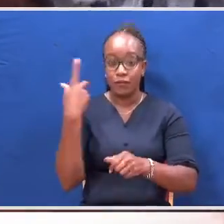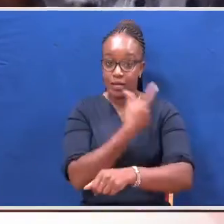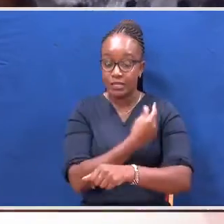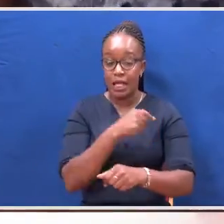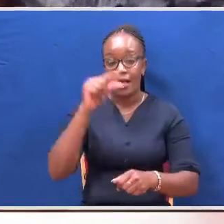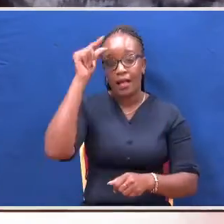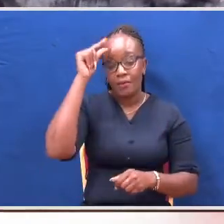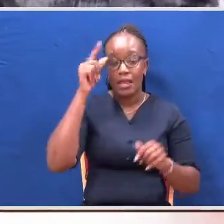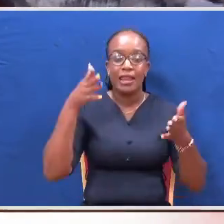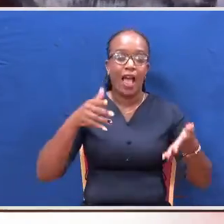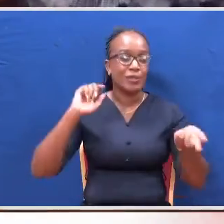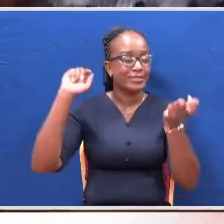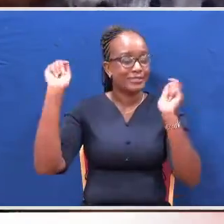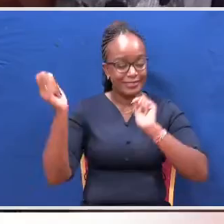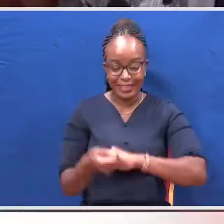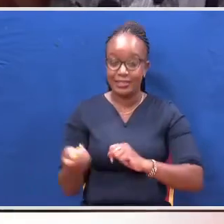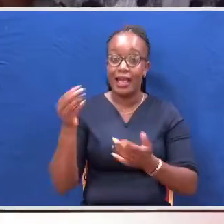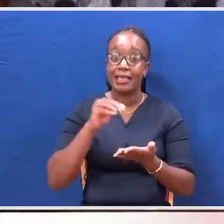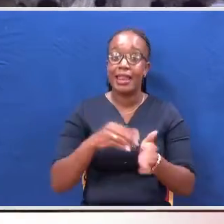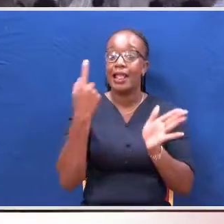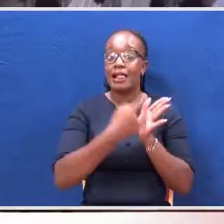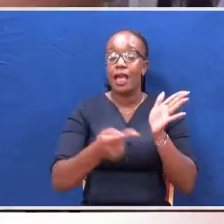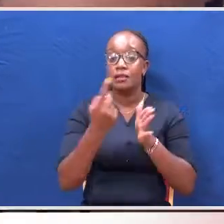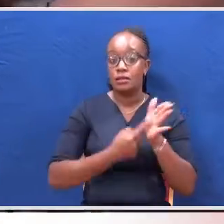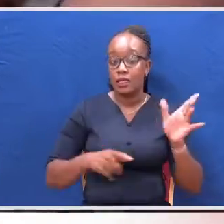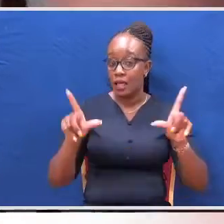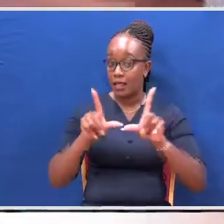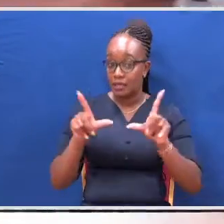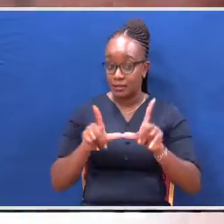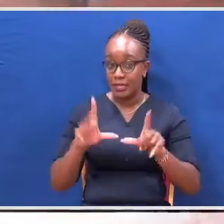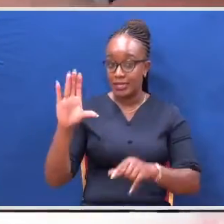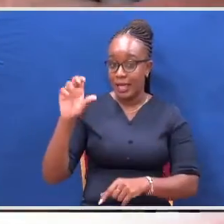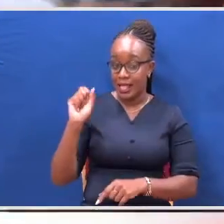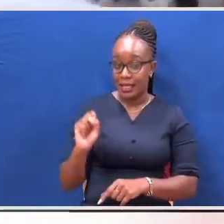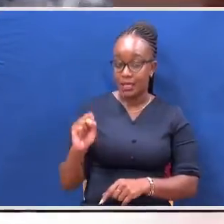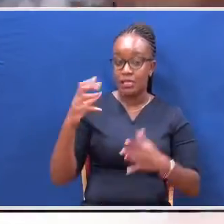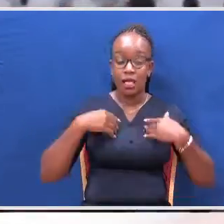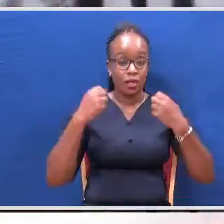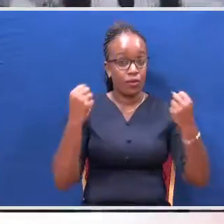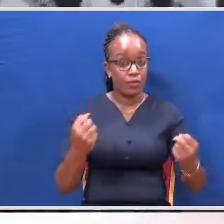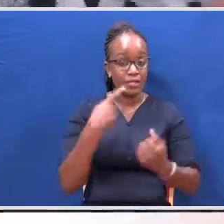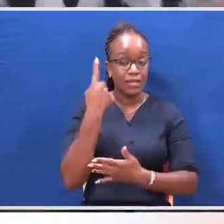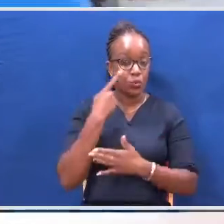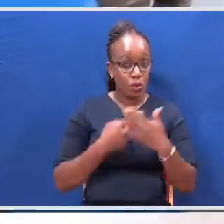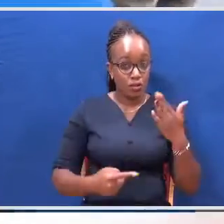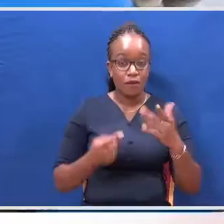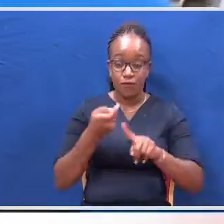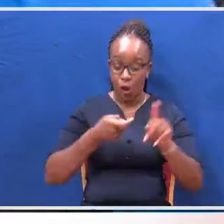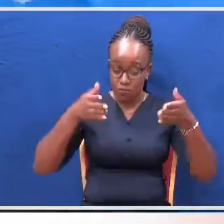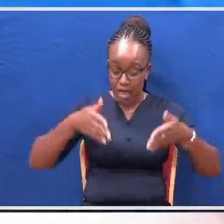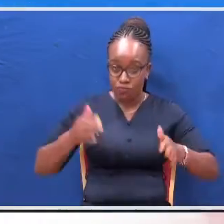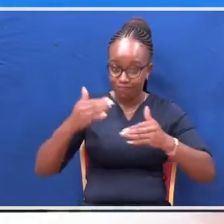taken a U-turn and revoked it. Health Cabinet Secretary Mutahi Kagwe says from now henceforth,